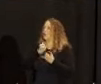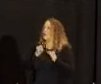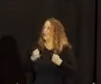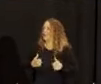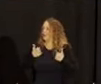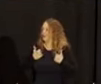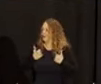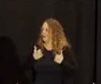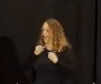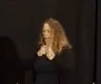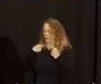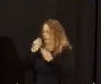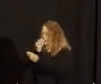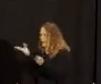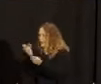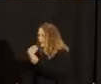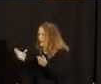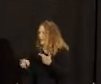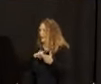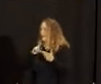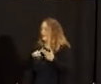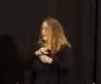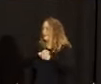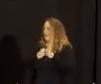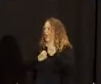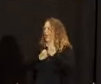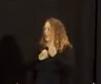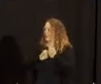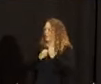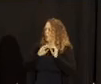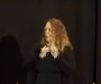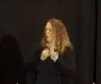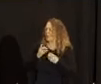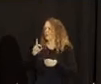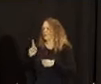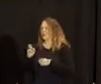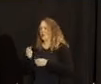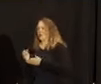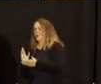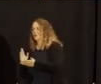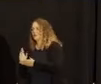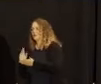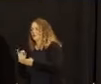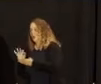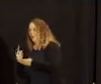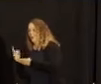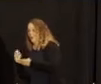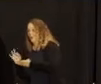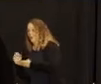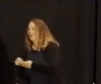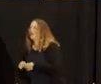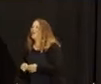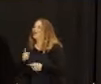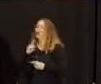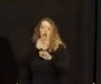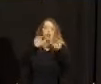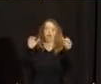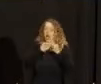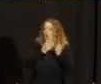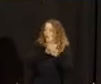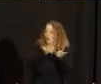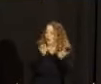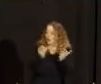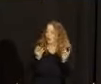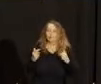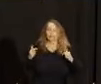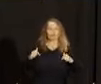know about, you know, protection and advocacy organizations like Disability Rights Florida? In this moment, like this is an opportunity